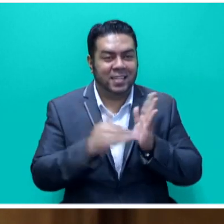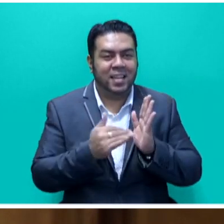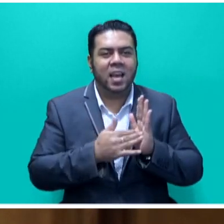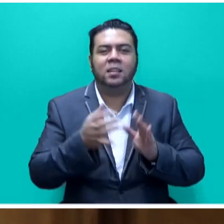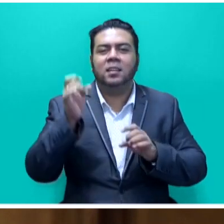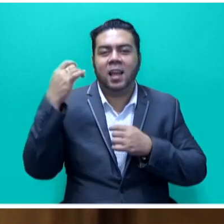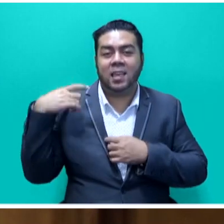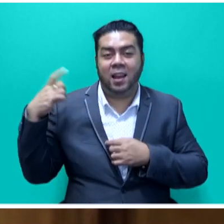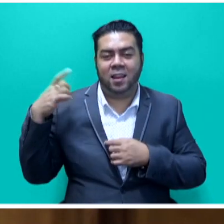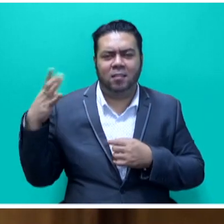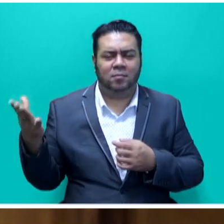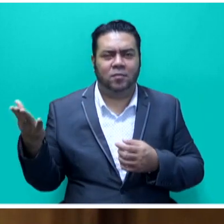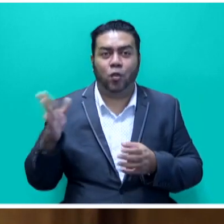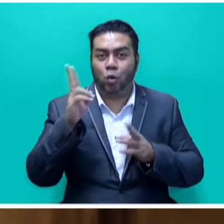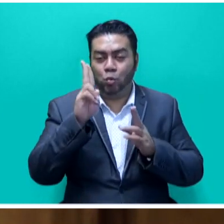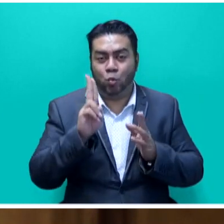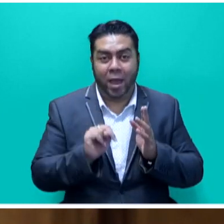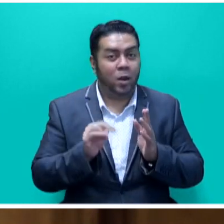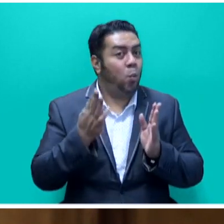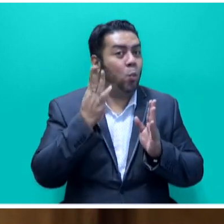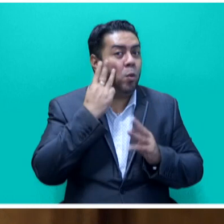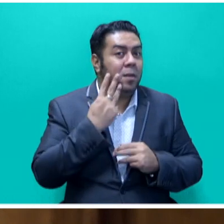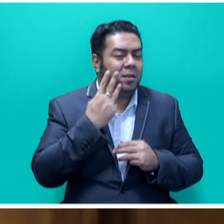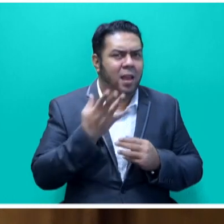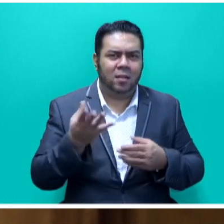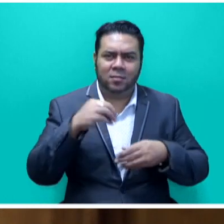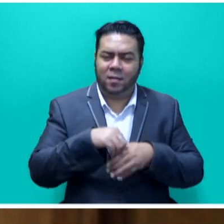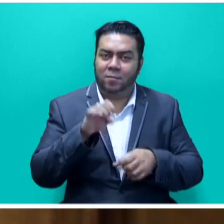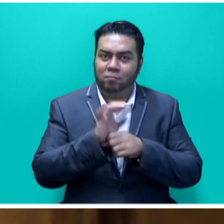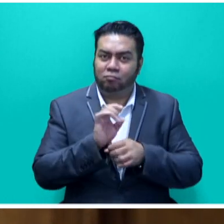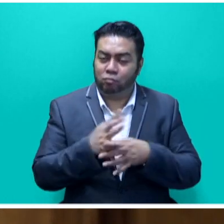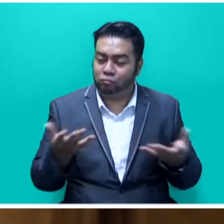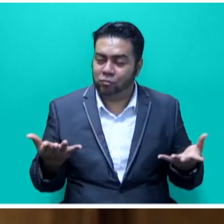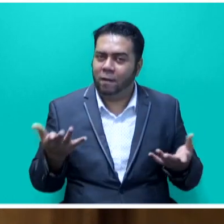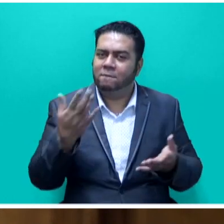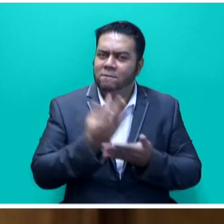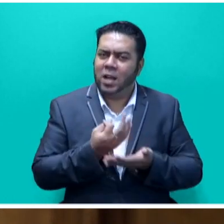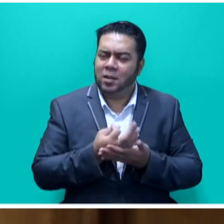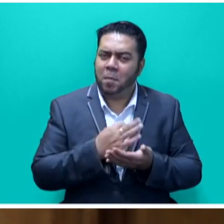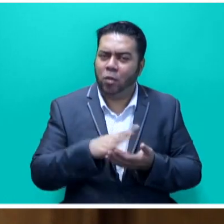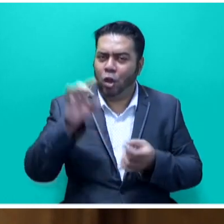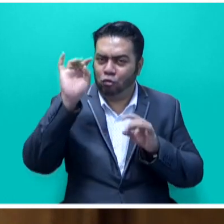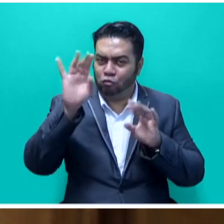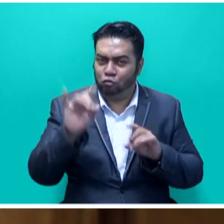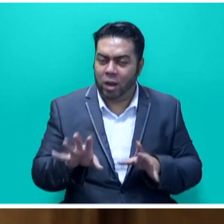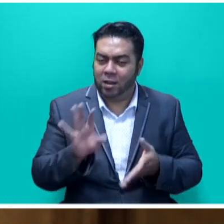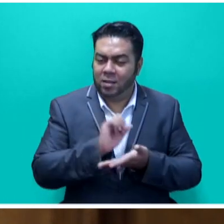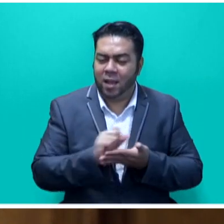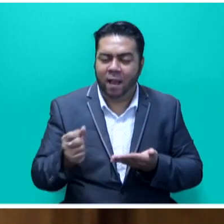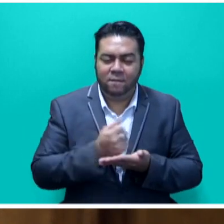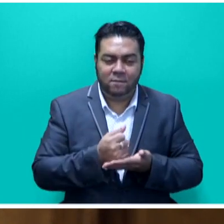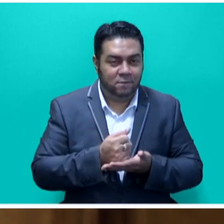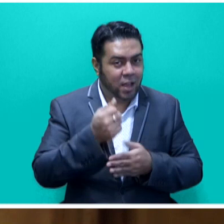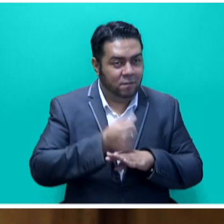expertise from UN Women and the gender advisor to the Fijian government, funded by the Australian government, and with most of the commitments nearing